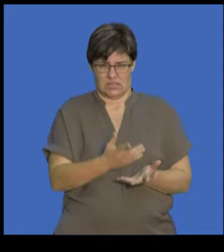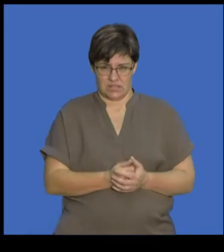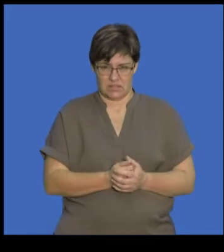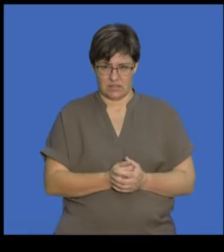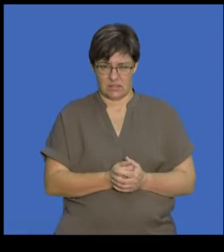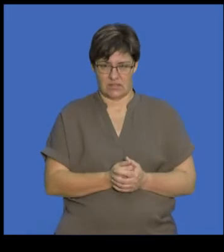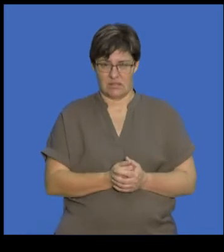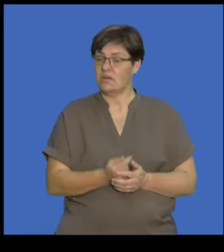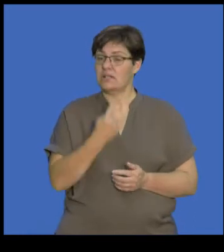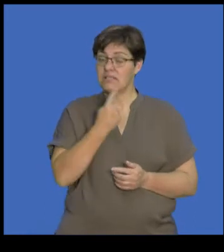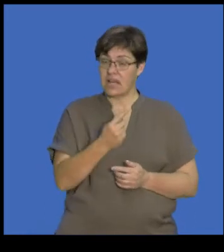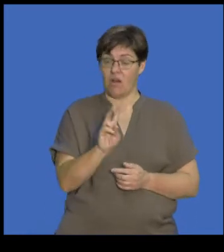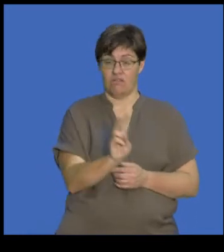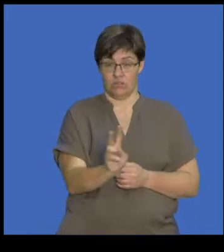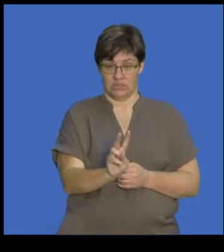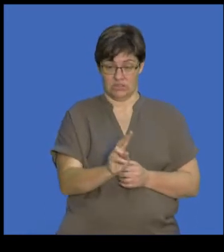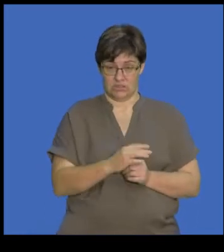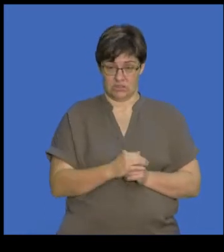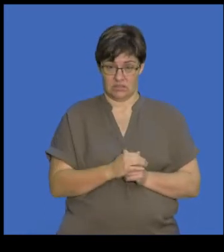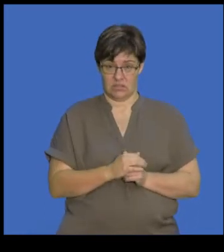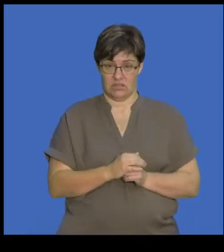that voltage